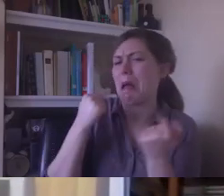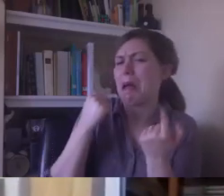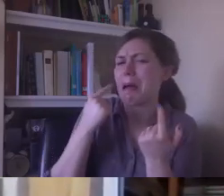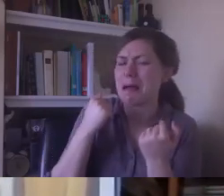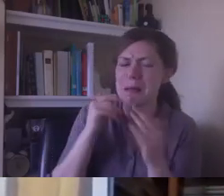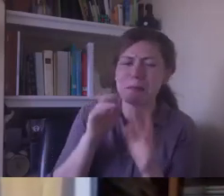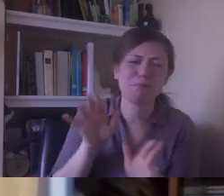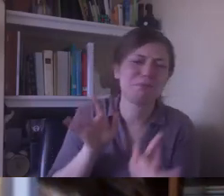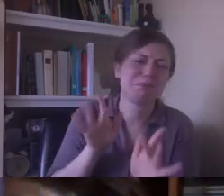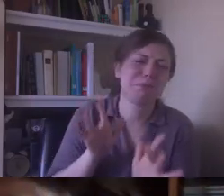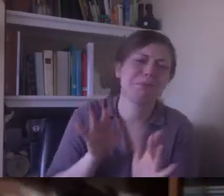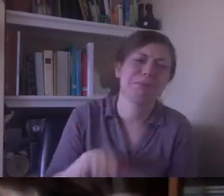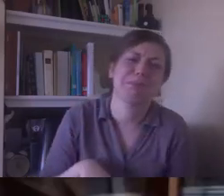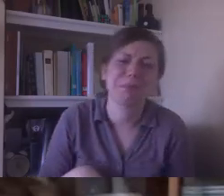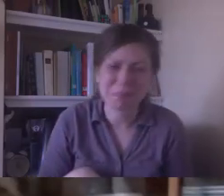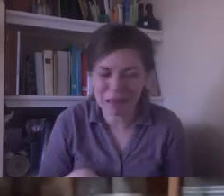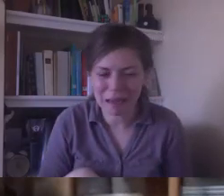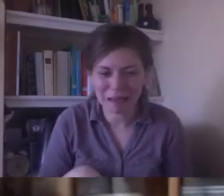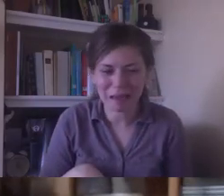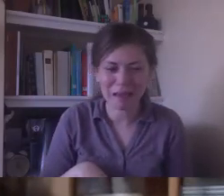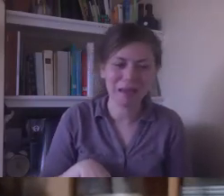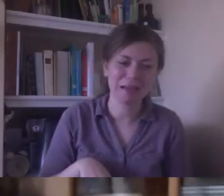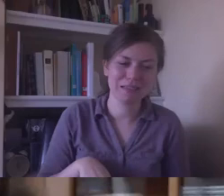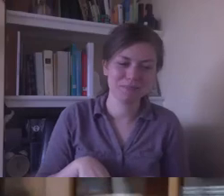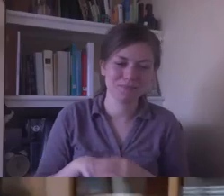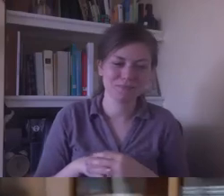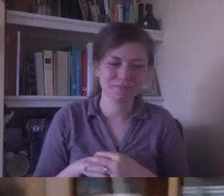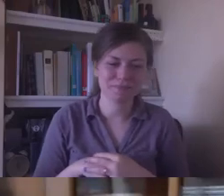snorted, they squealed.